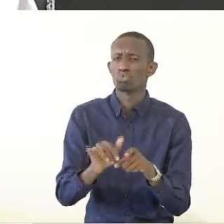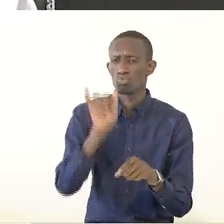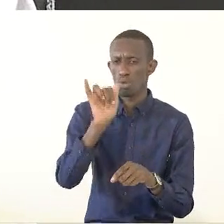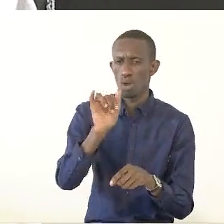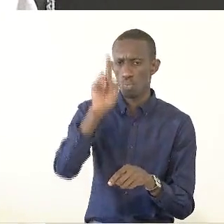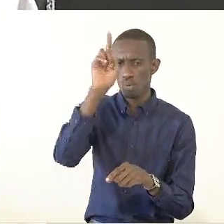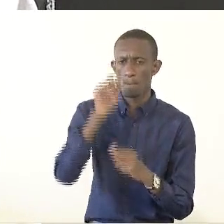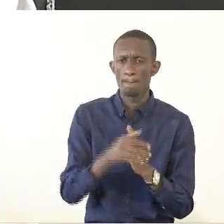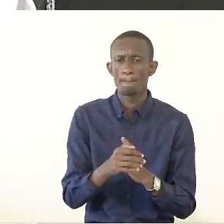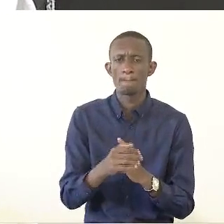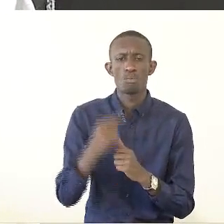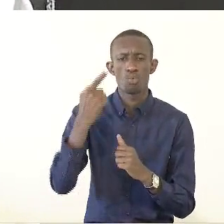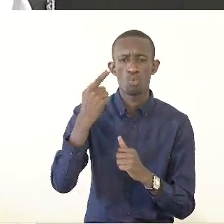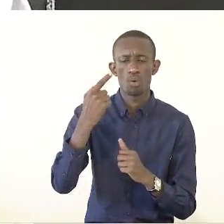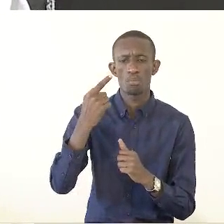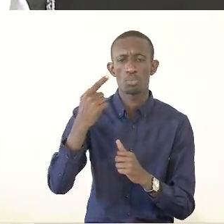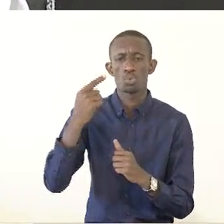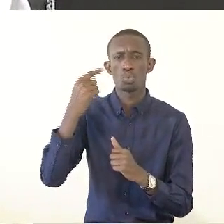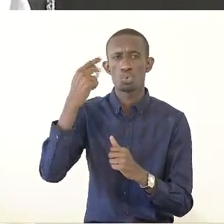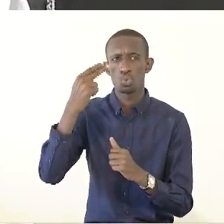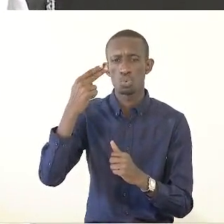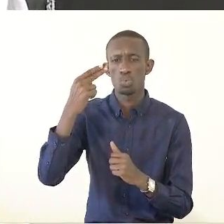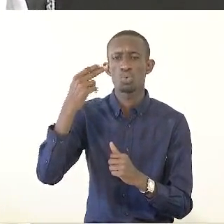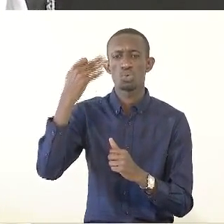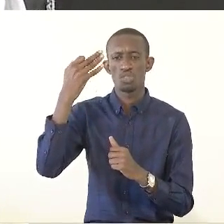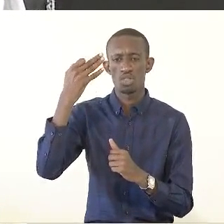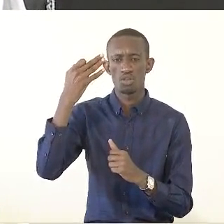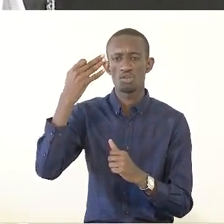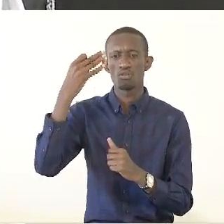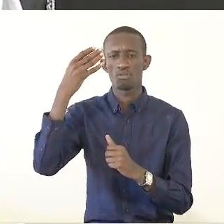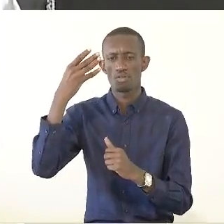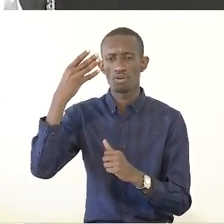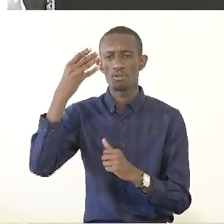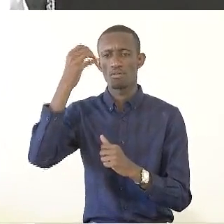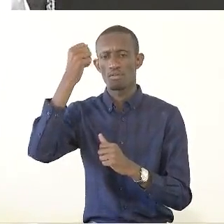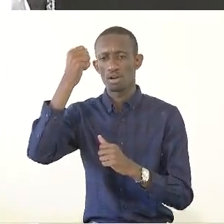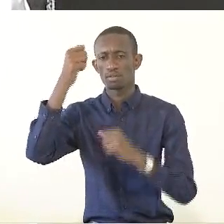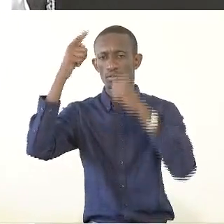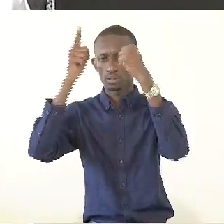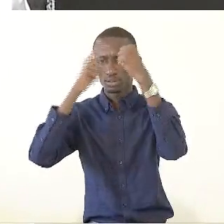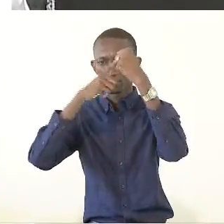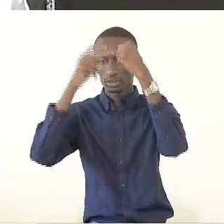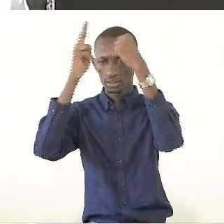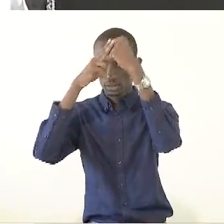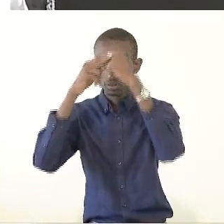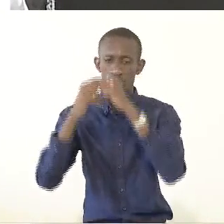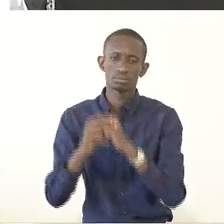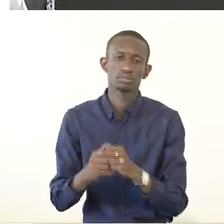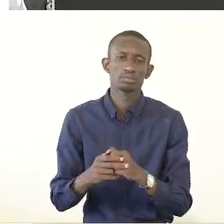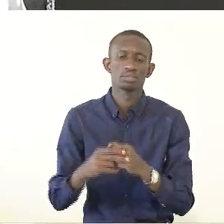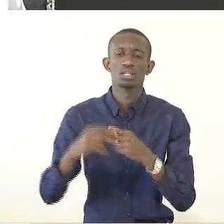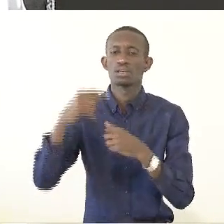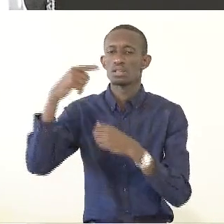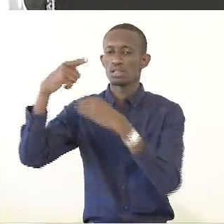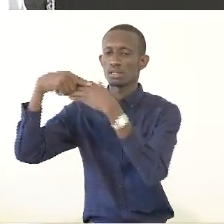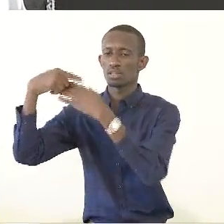here 1, 2, 3, 4, 5, 6, 7. Negative 1, negative 2,